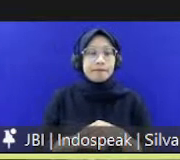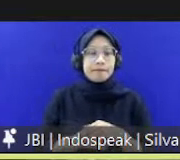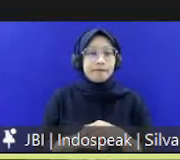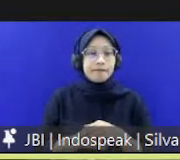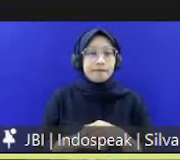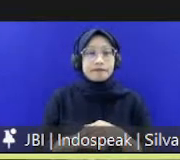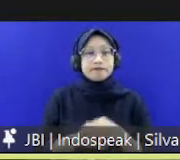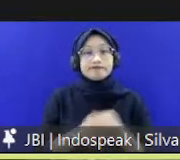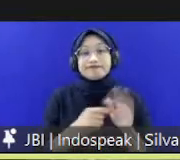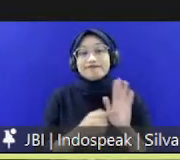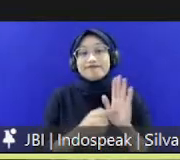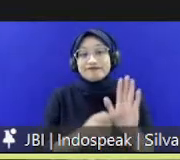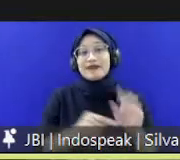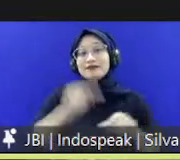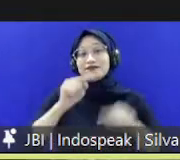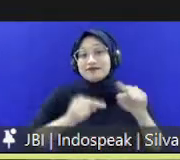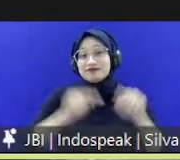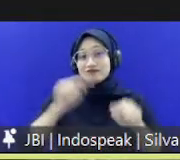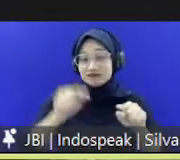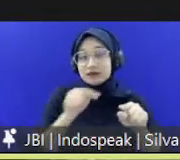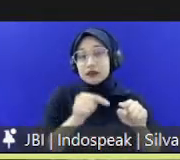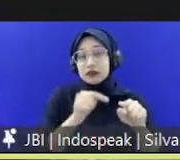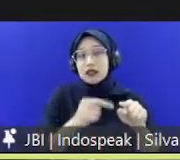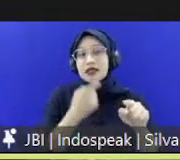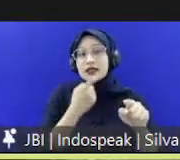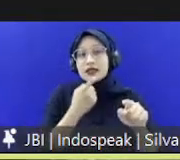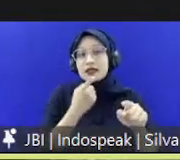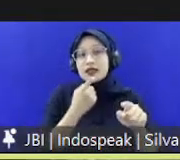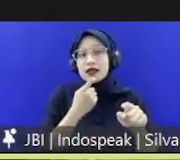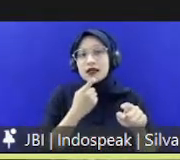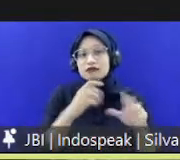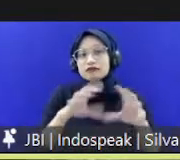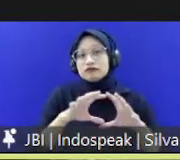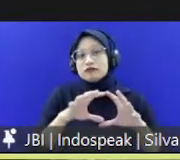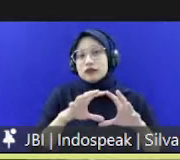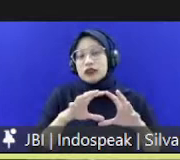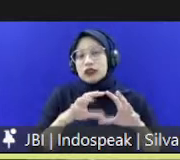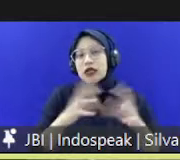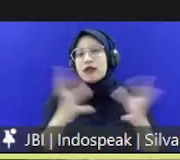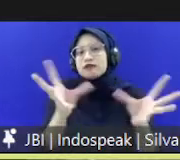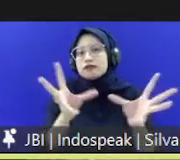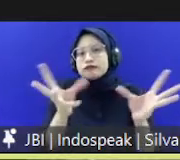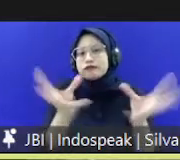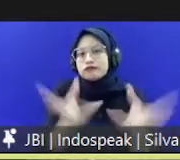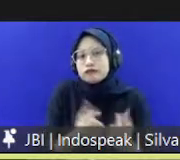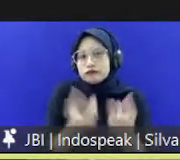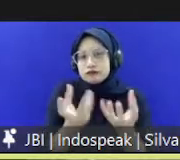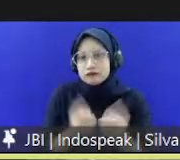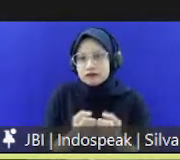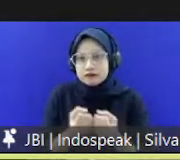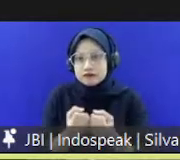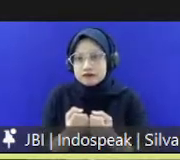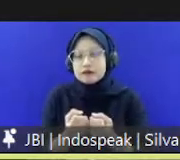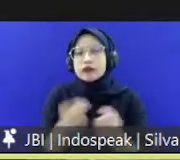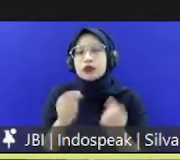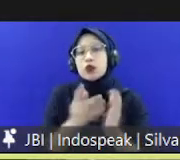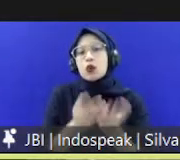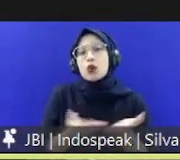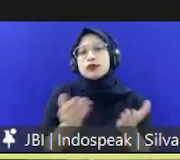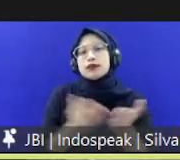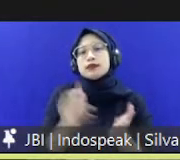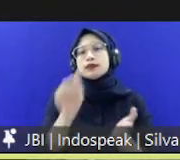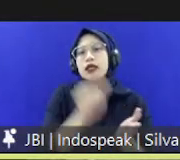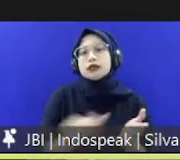here is the figure about the maternal health at the global one, but also in the Asia Pacific context. For